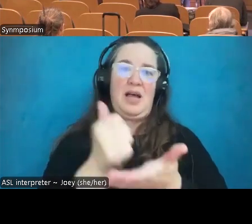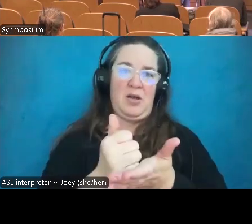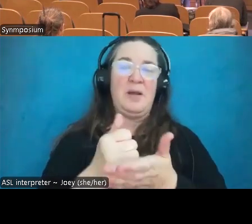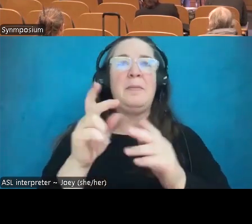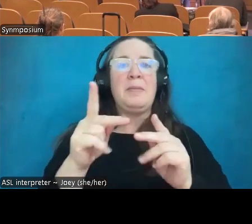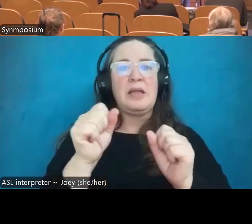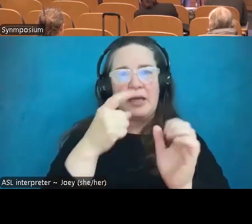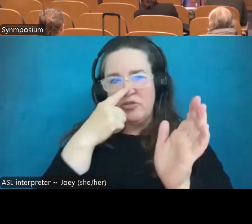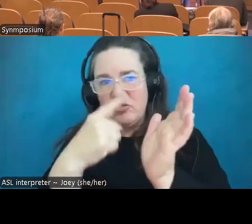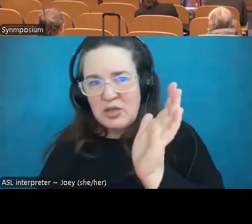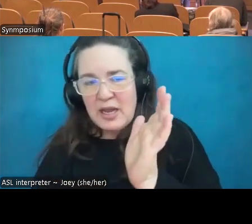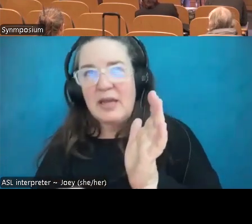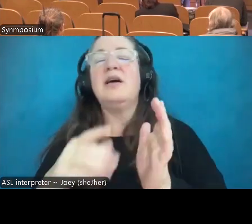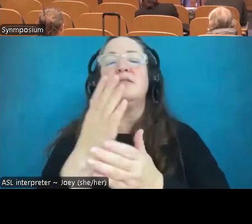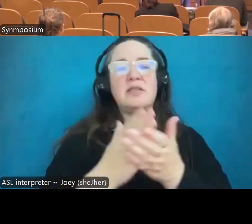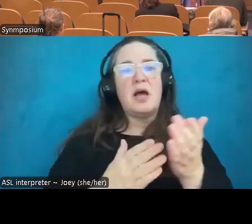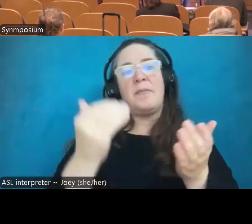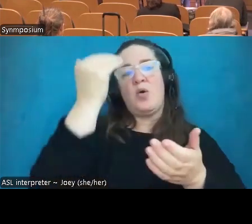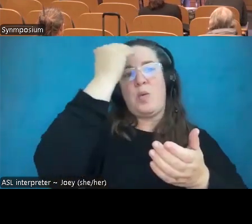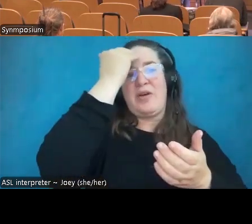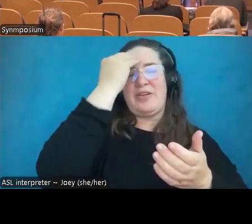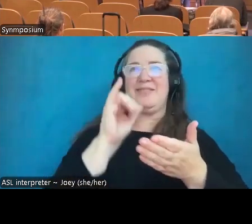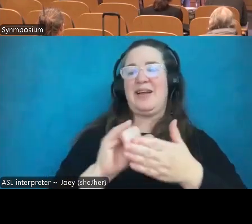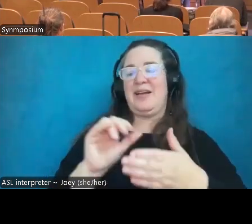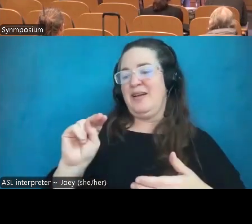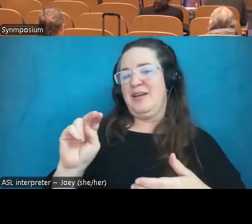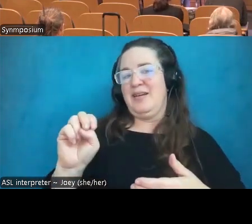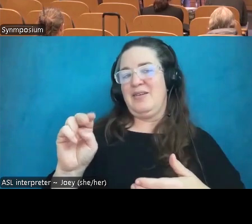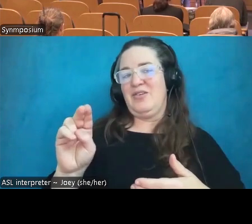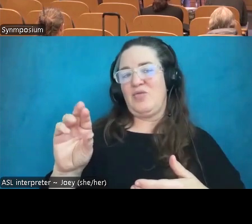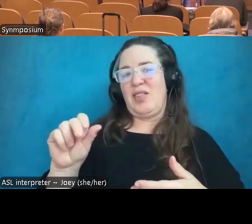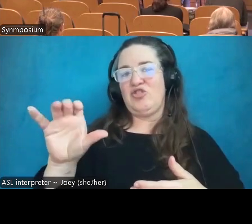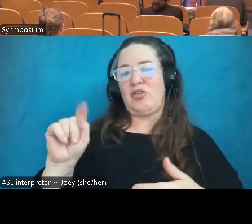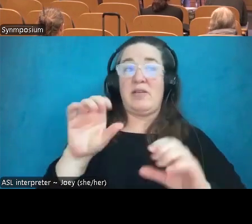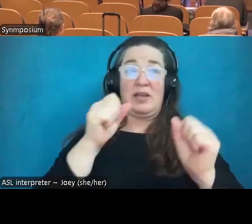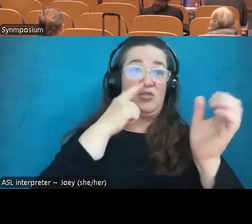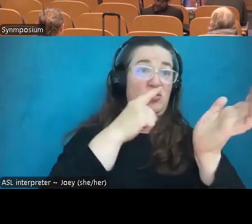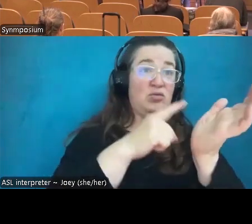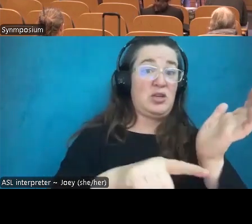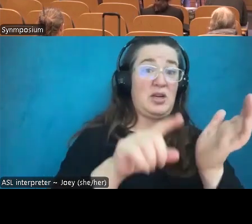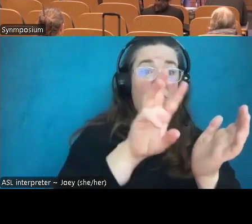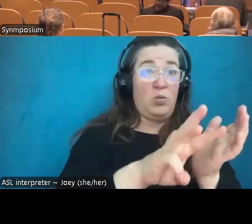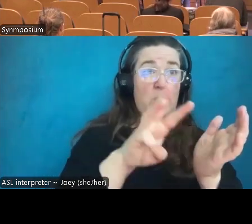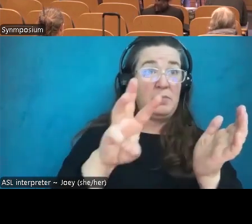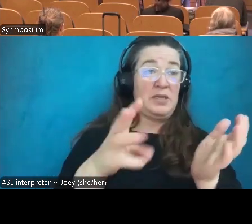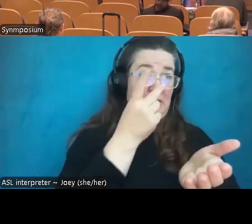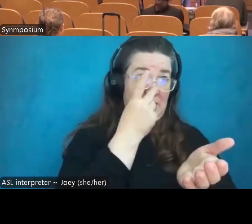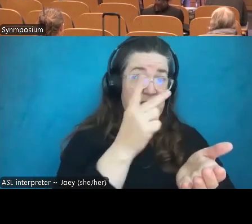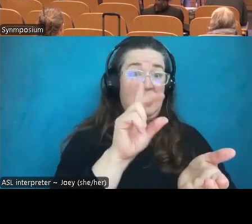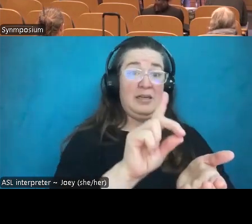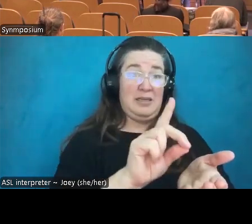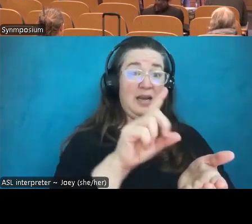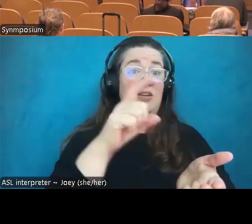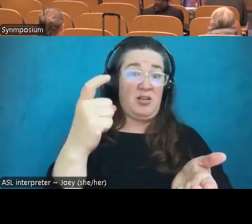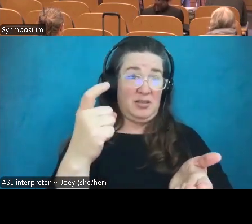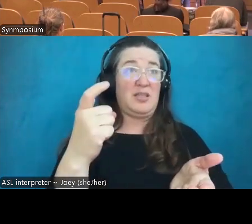medical community, that neurologists can then go to that website, see that this is the diagnostic workup. It does not have to be $1 million